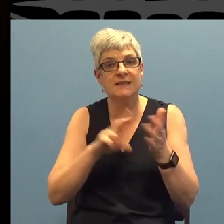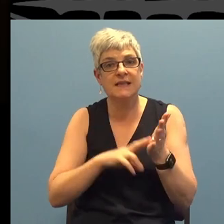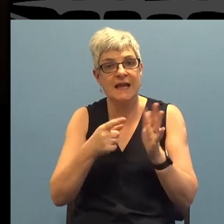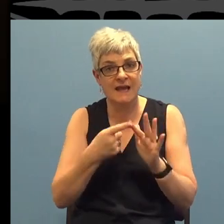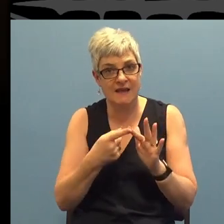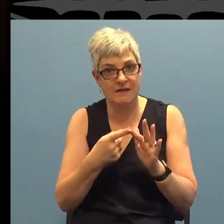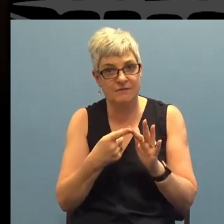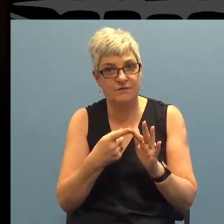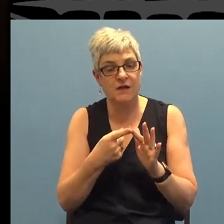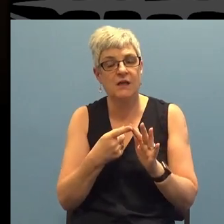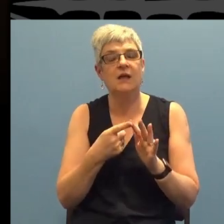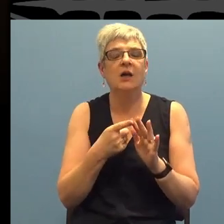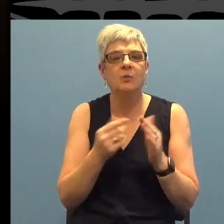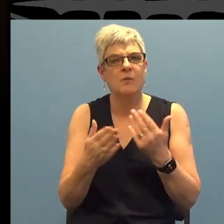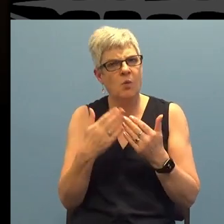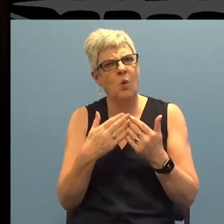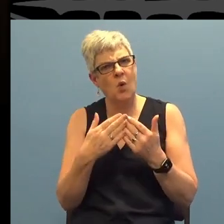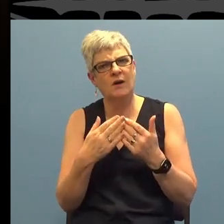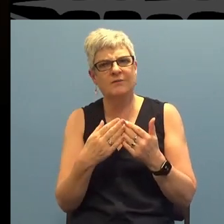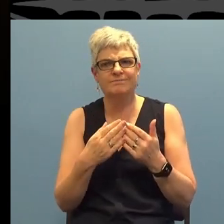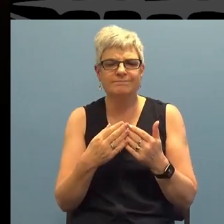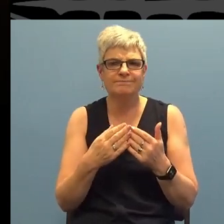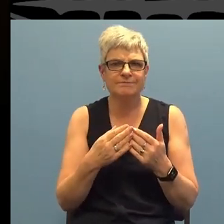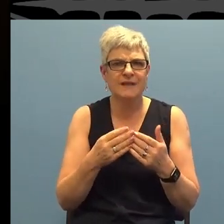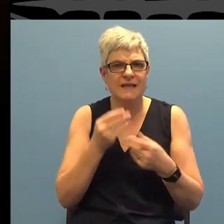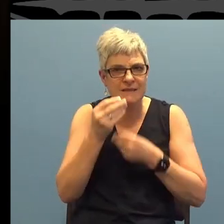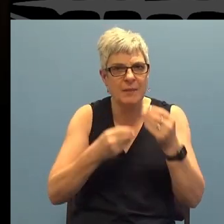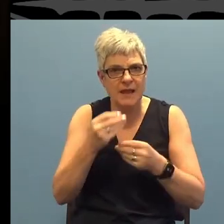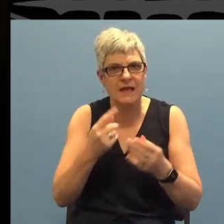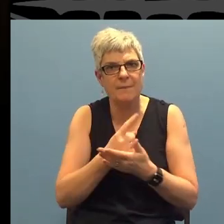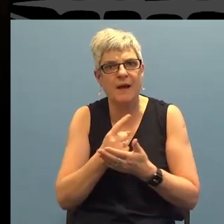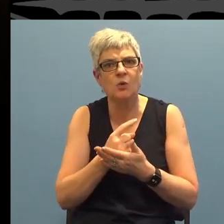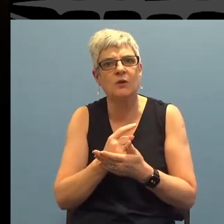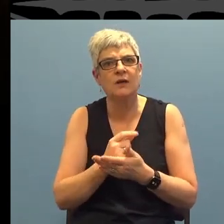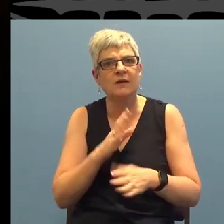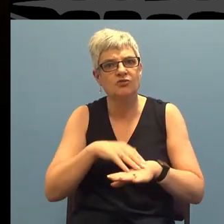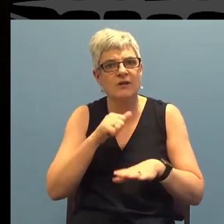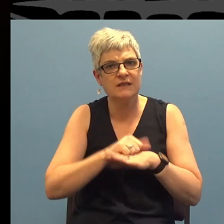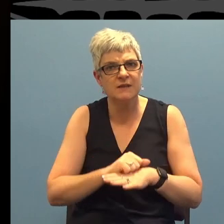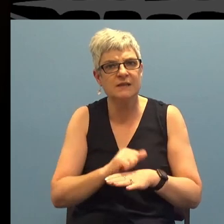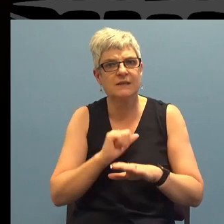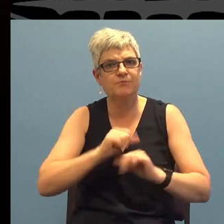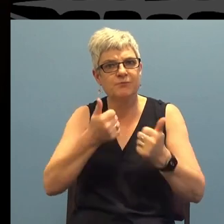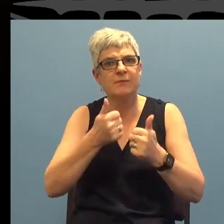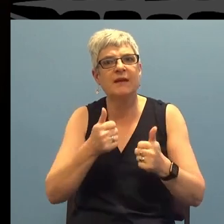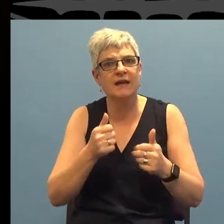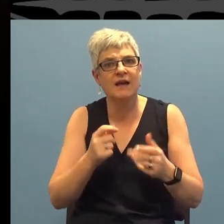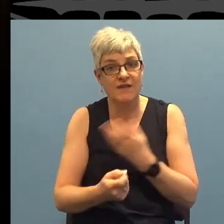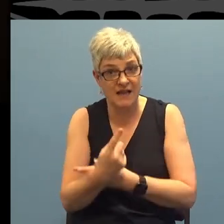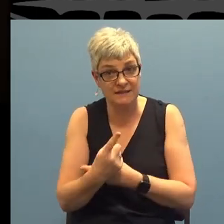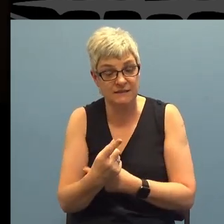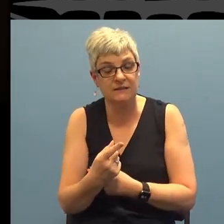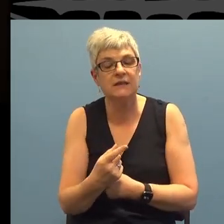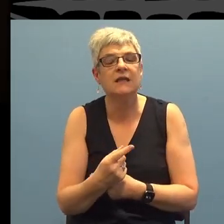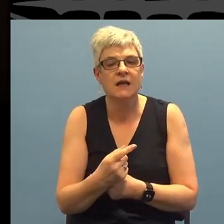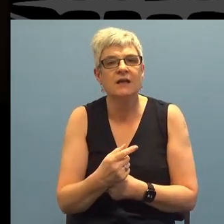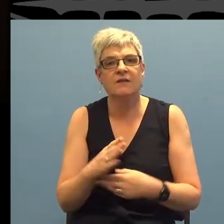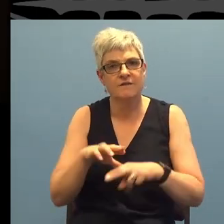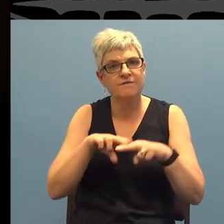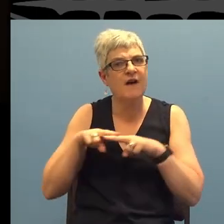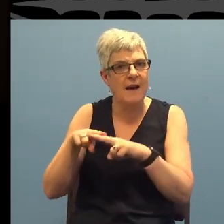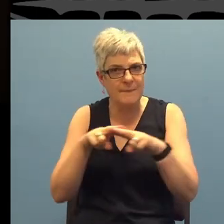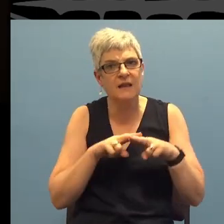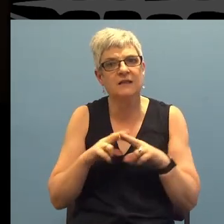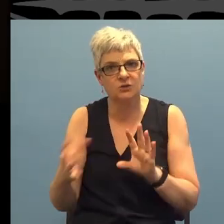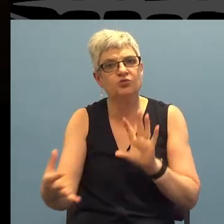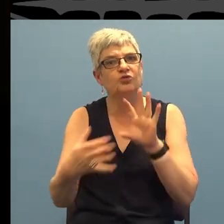the Christmas cracker event, and there'll be a focus on that. Great time for families to join with us then at 6:30 on